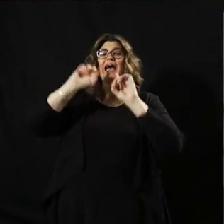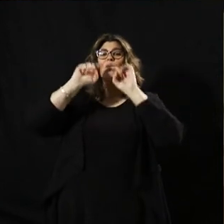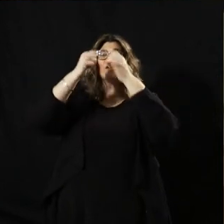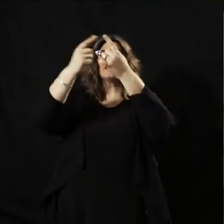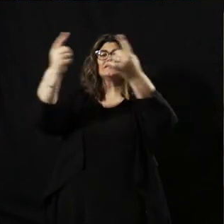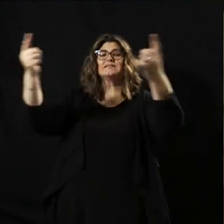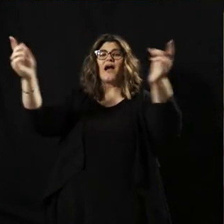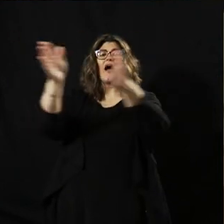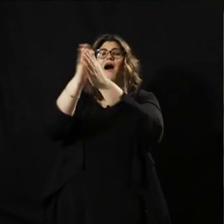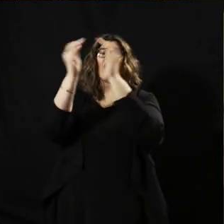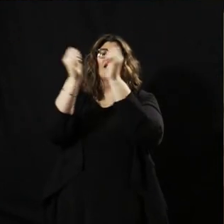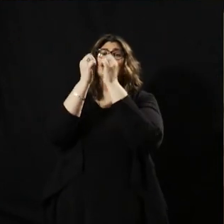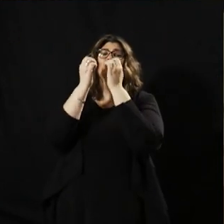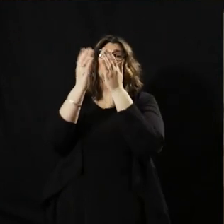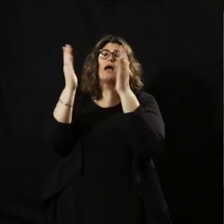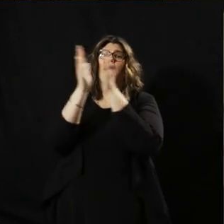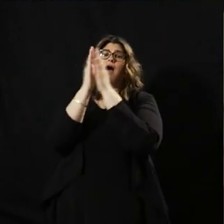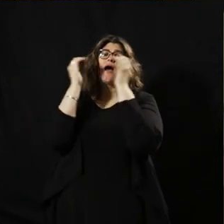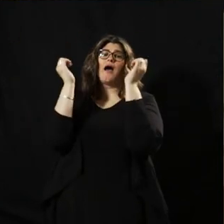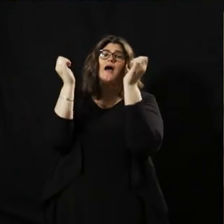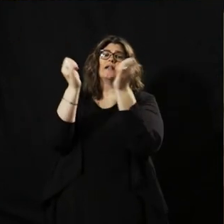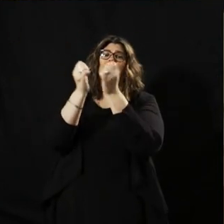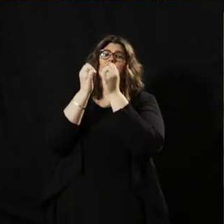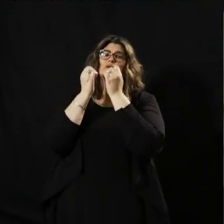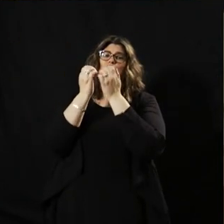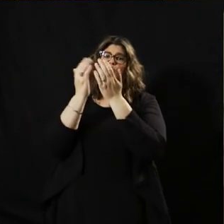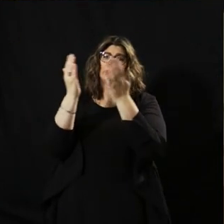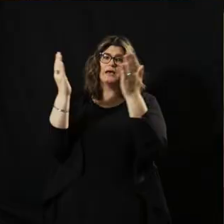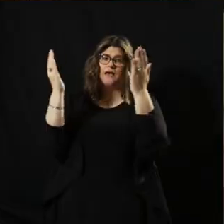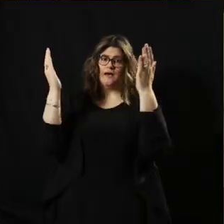alleluia, alleluia.